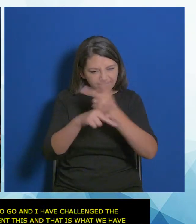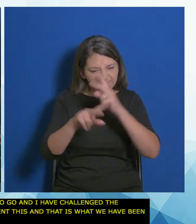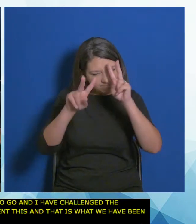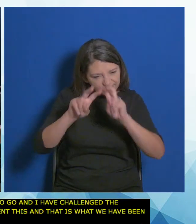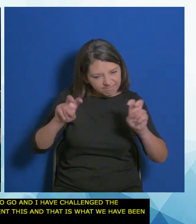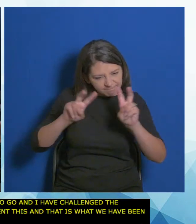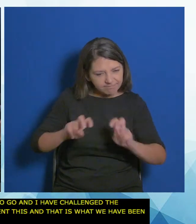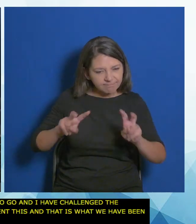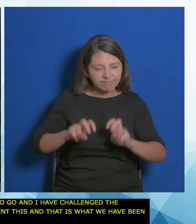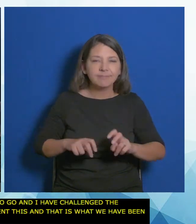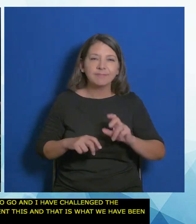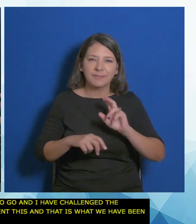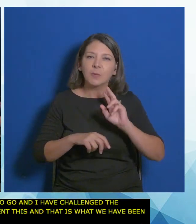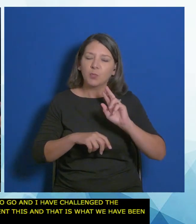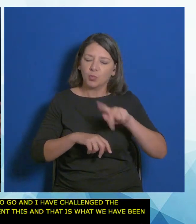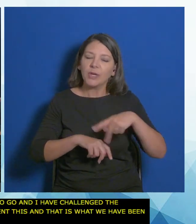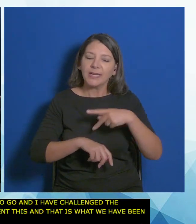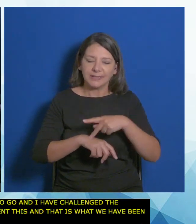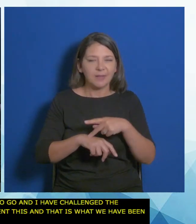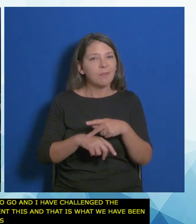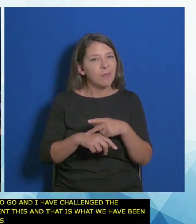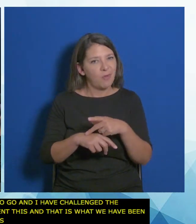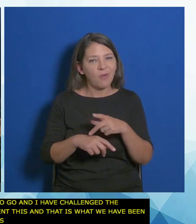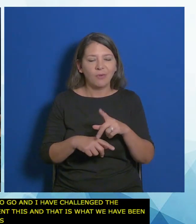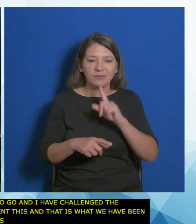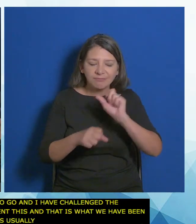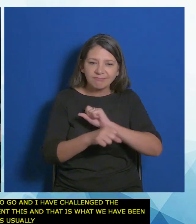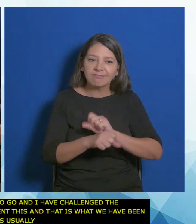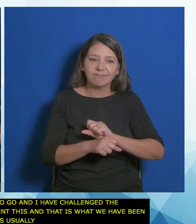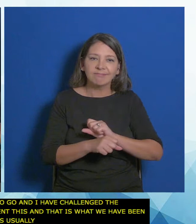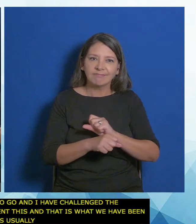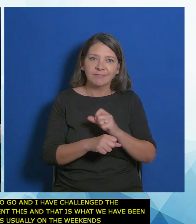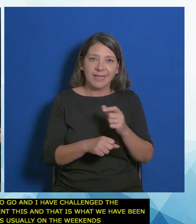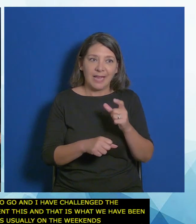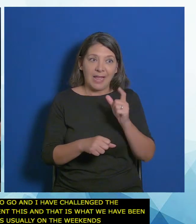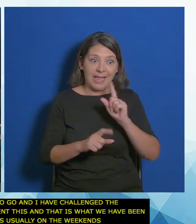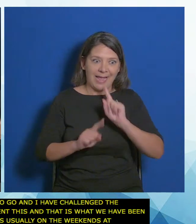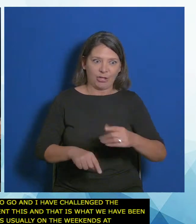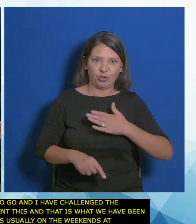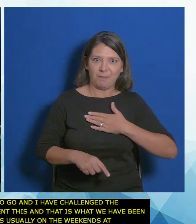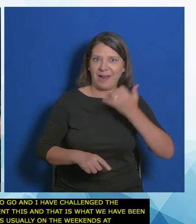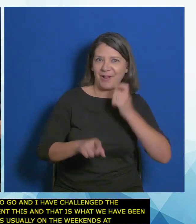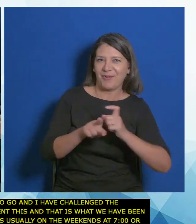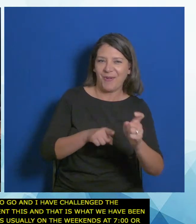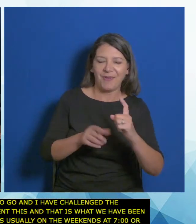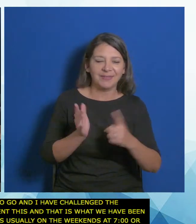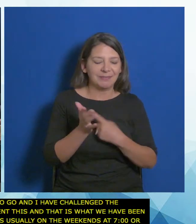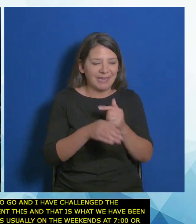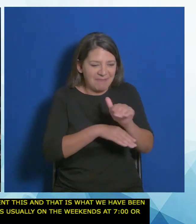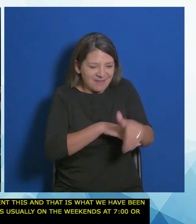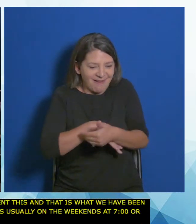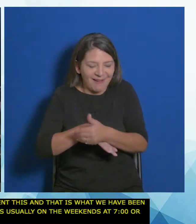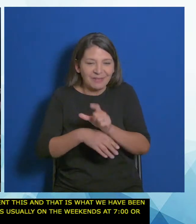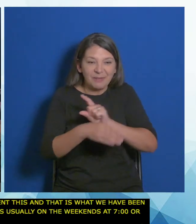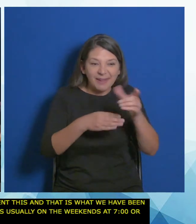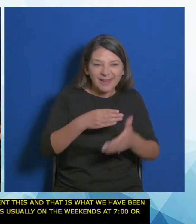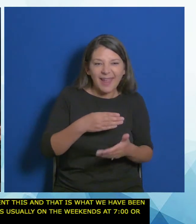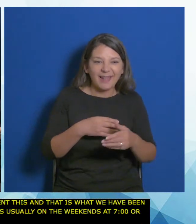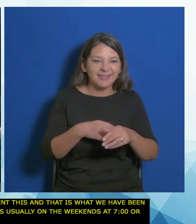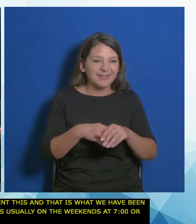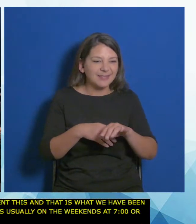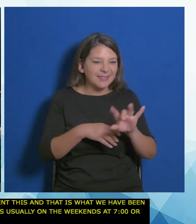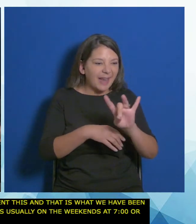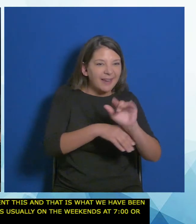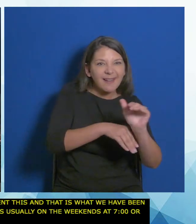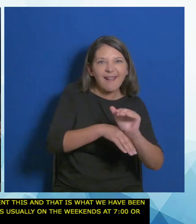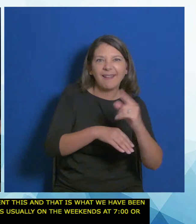call, and that call is usually on the weekends at 7 to 8 o'clock at night when I have an idea, and they respond. So that's